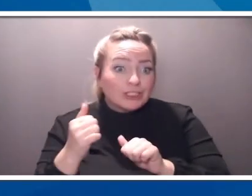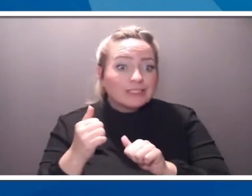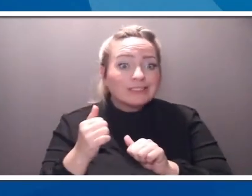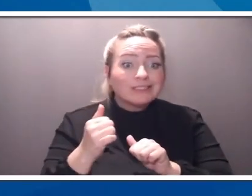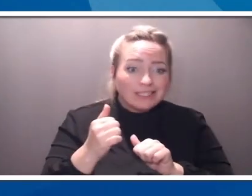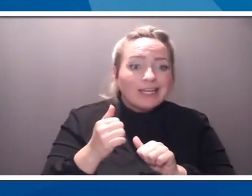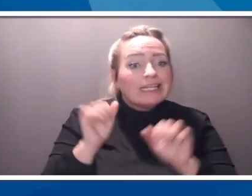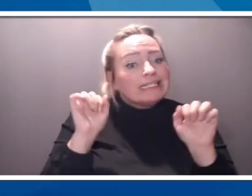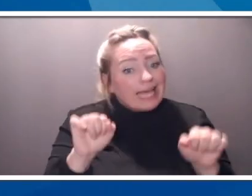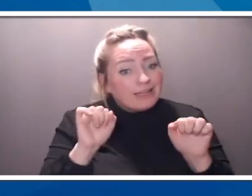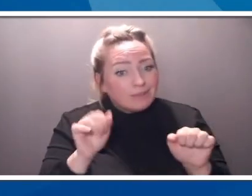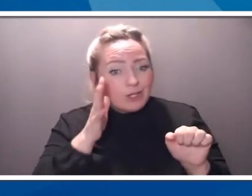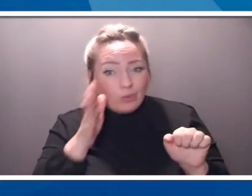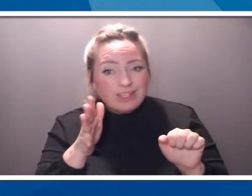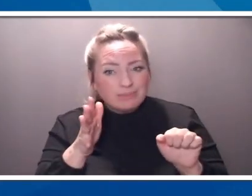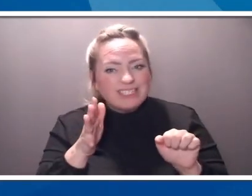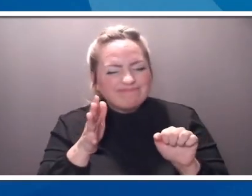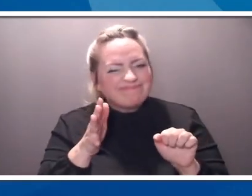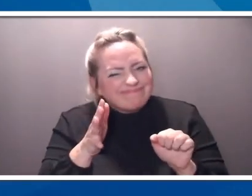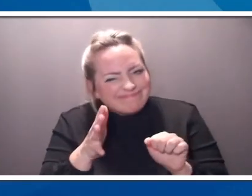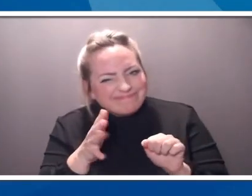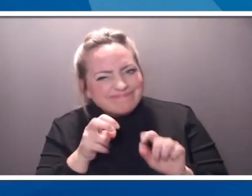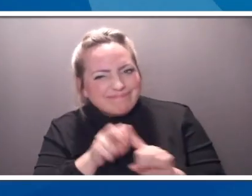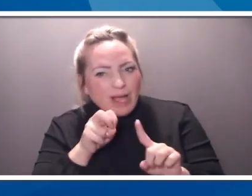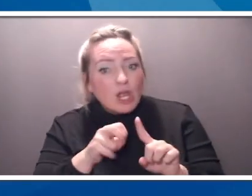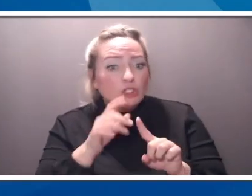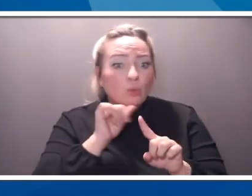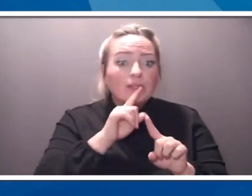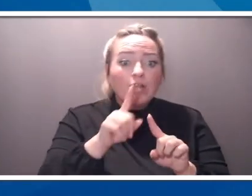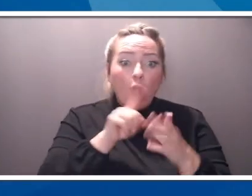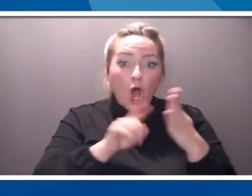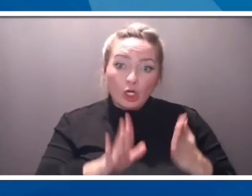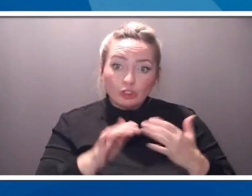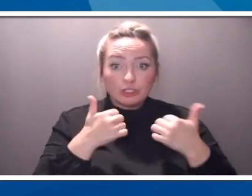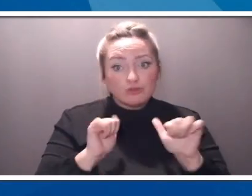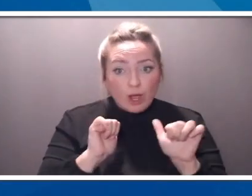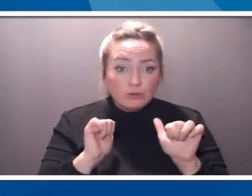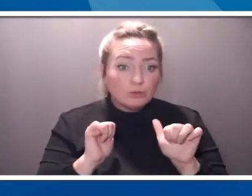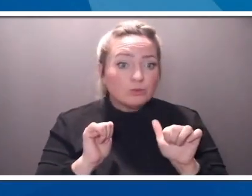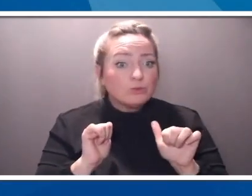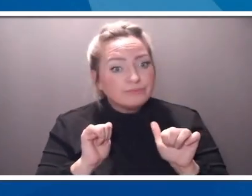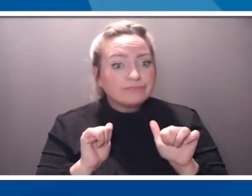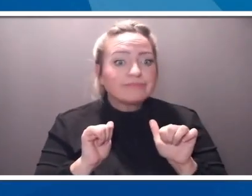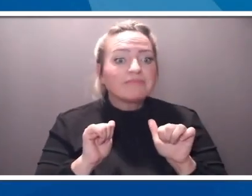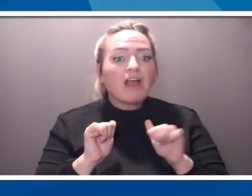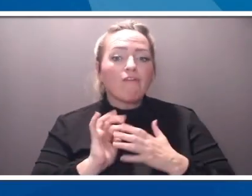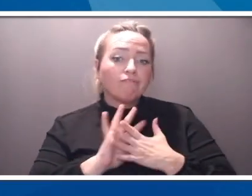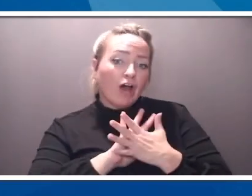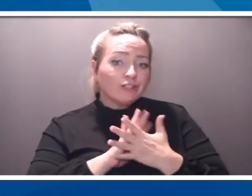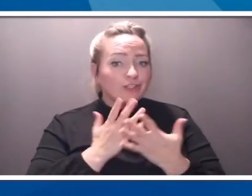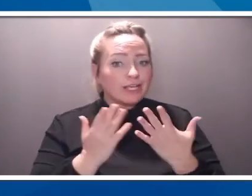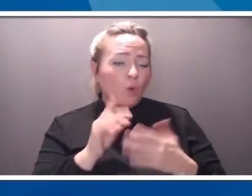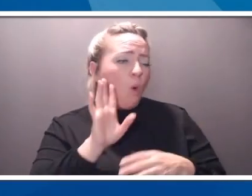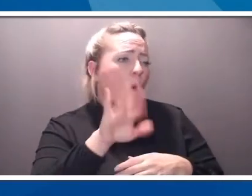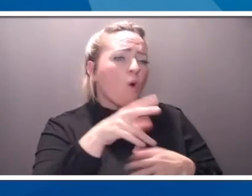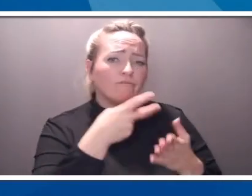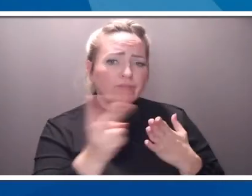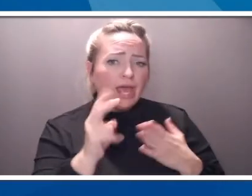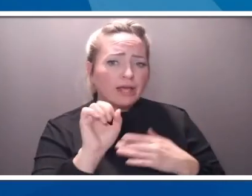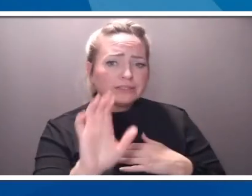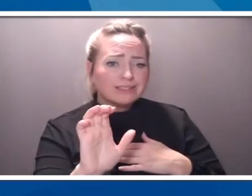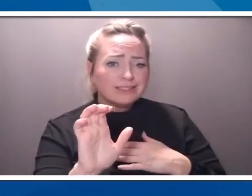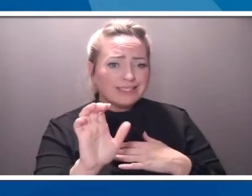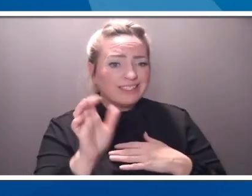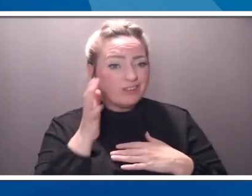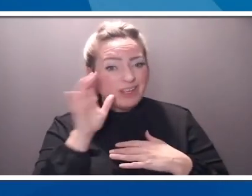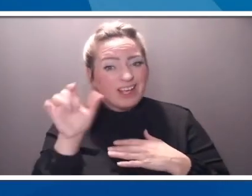omissions and everything else can be and will be exploited as well. So it's not only auditors that try to fudge things and say